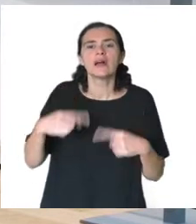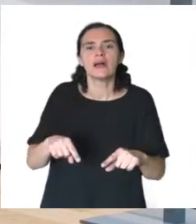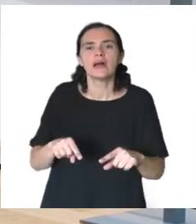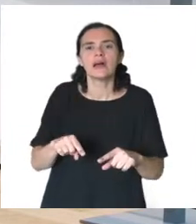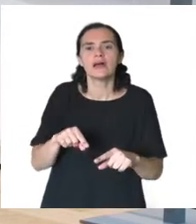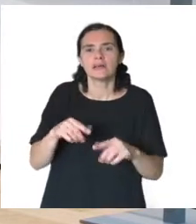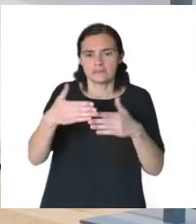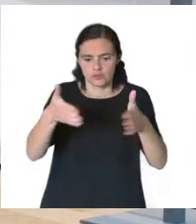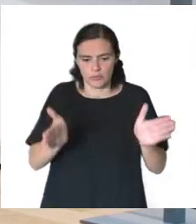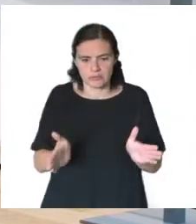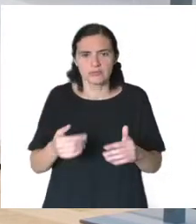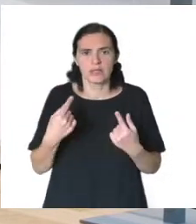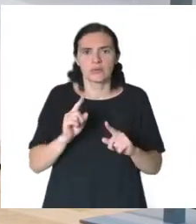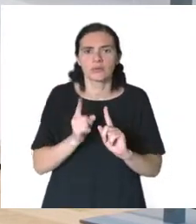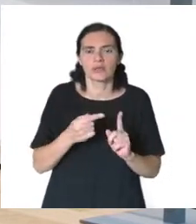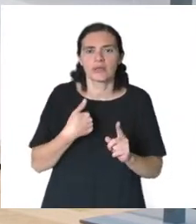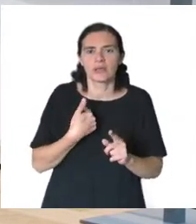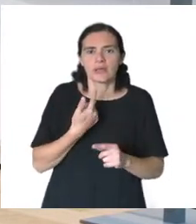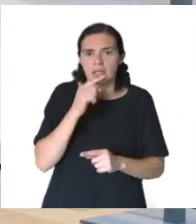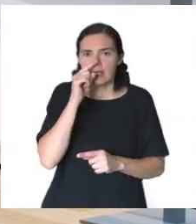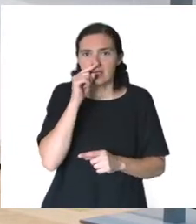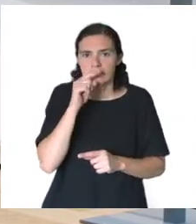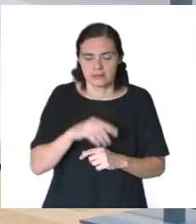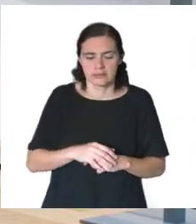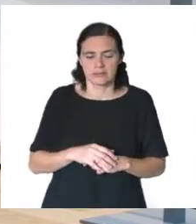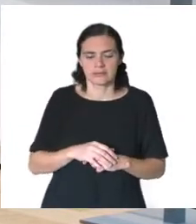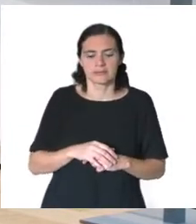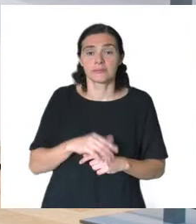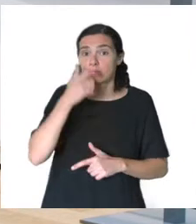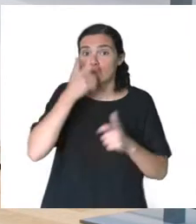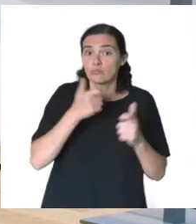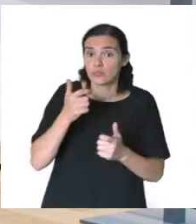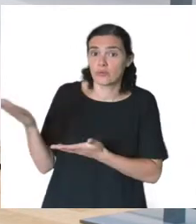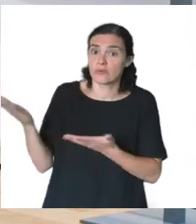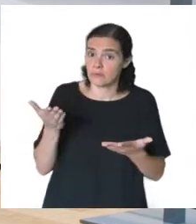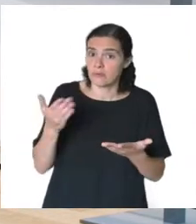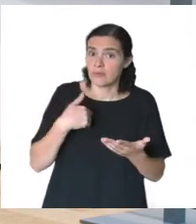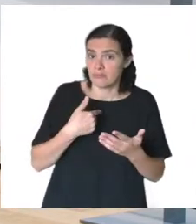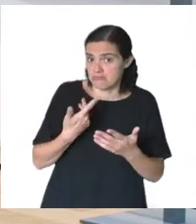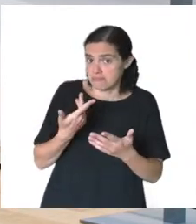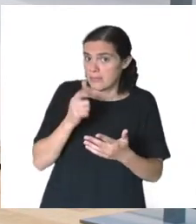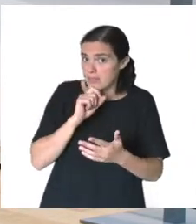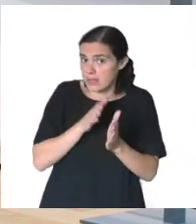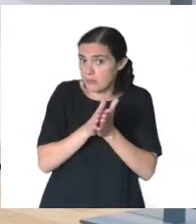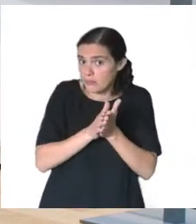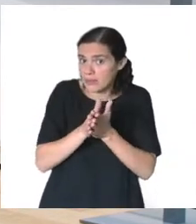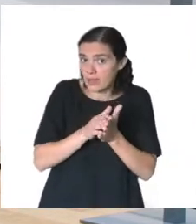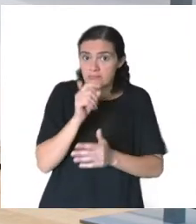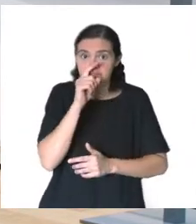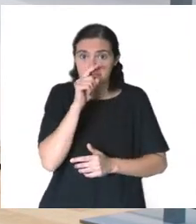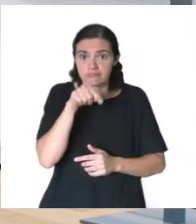center of the maze, you had a toilet. And people were invited to use the